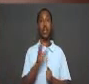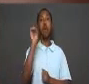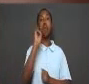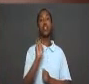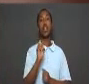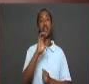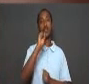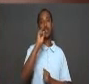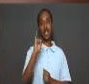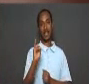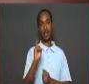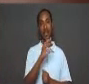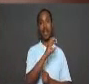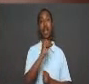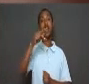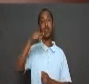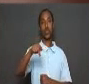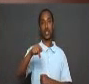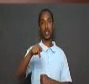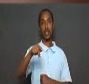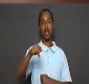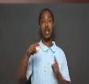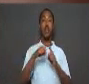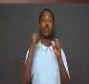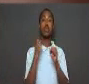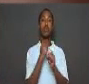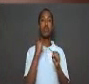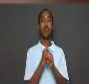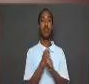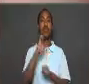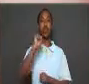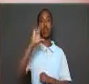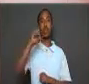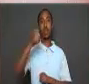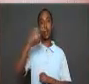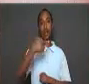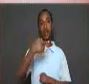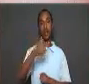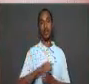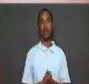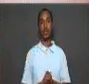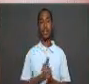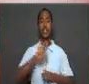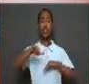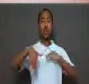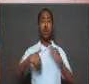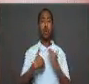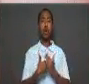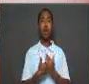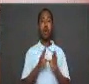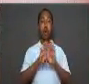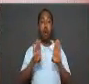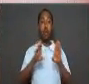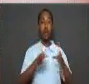of silicon and phosphorus to form slag. The whole open